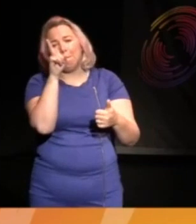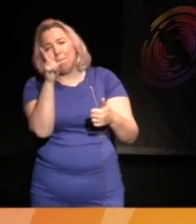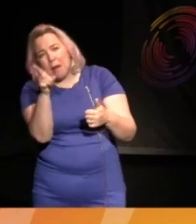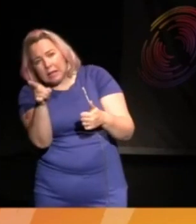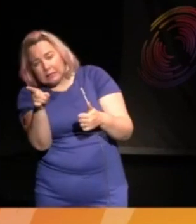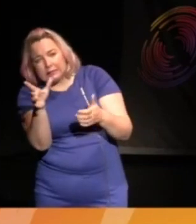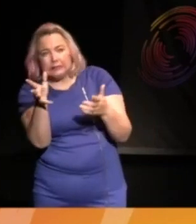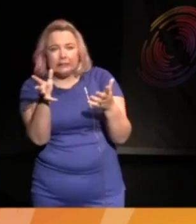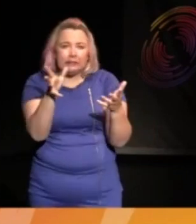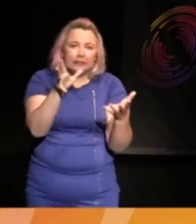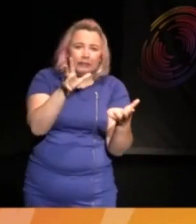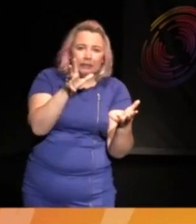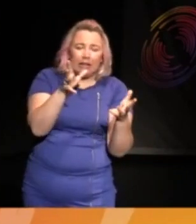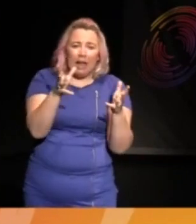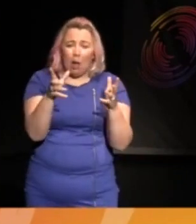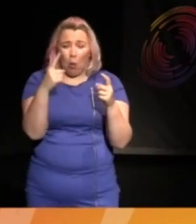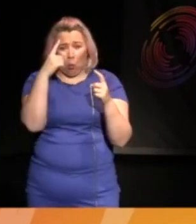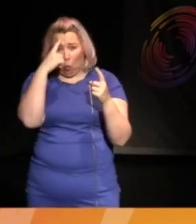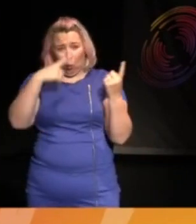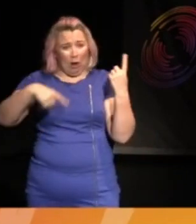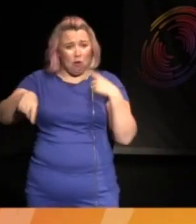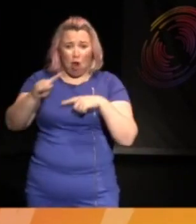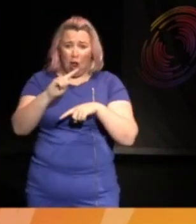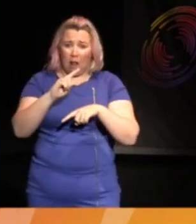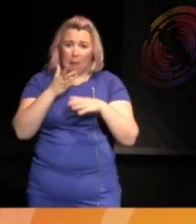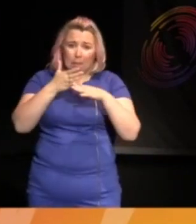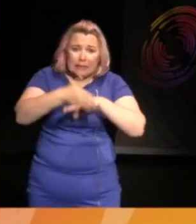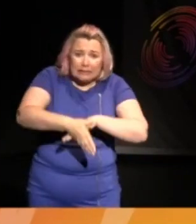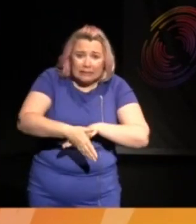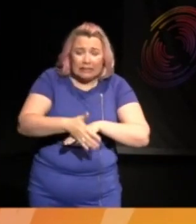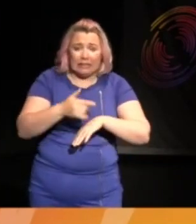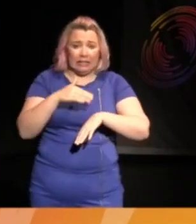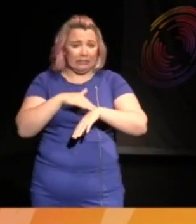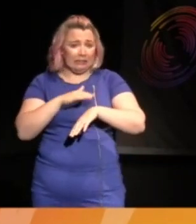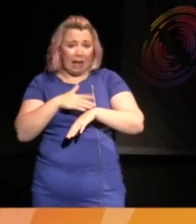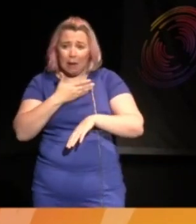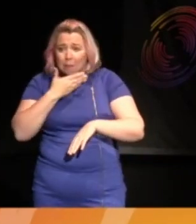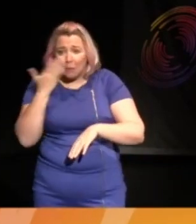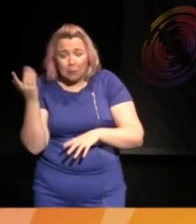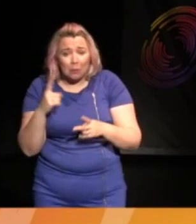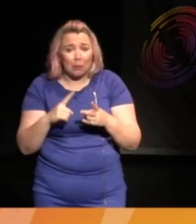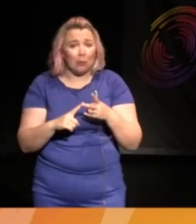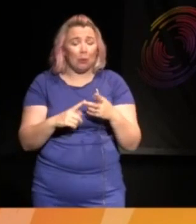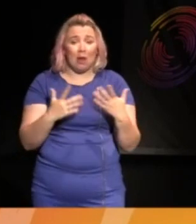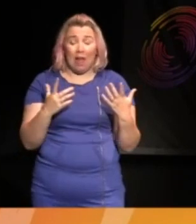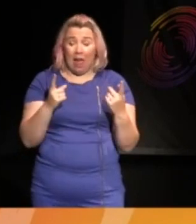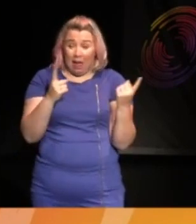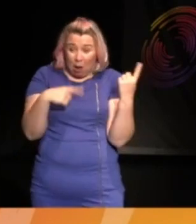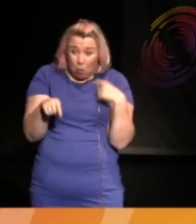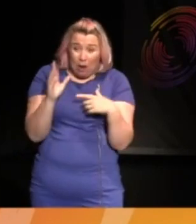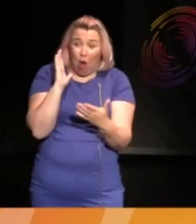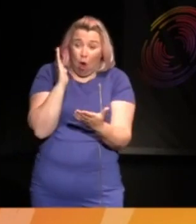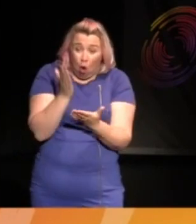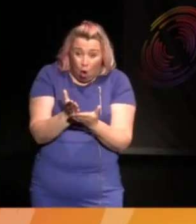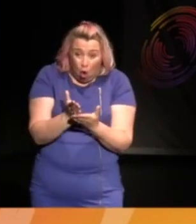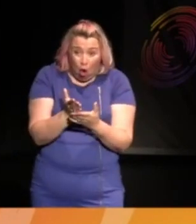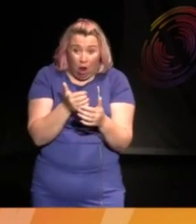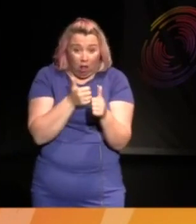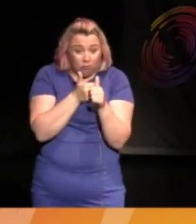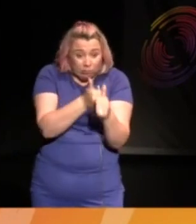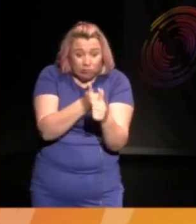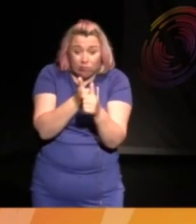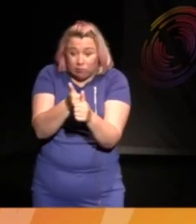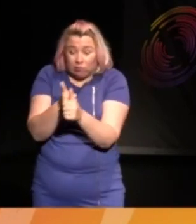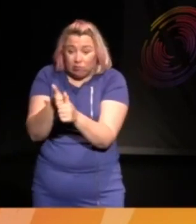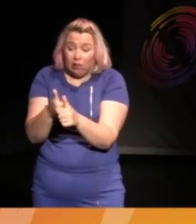also have only so much brain space and so much time in our lives, and we can't all practically contribute to every single issue